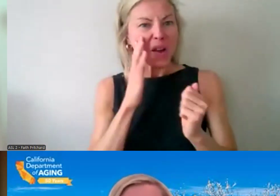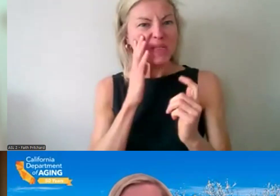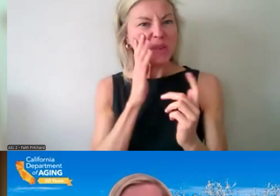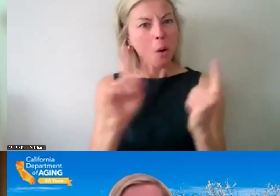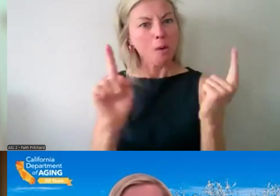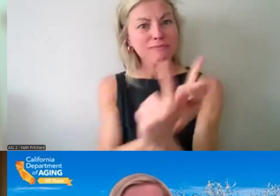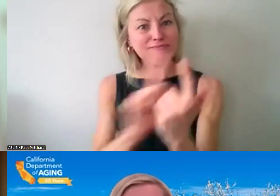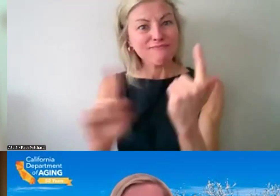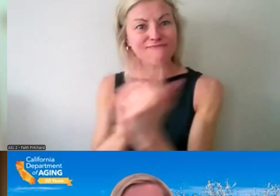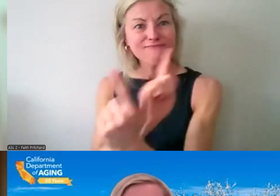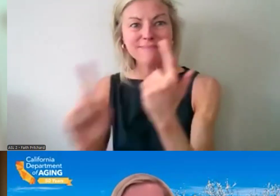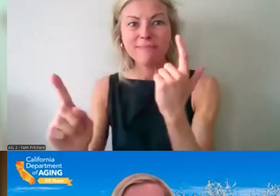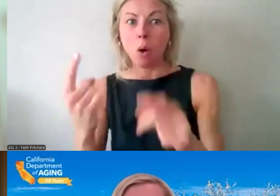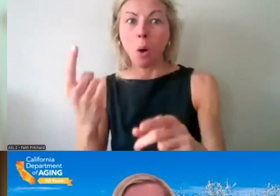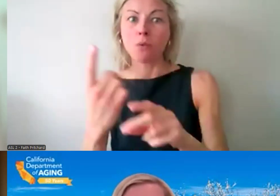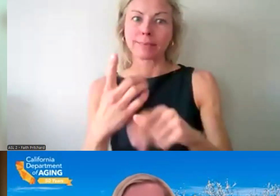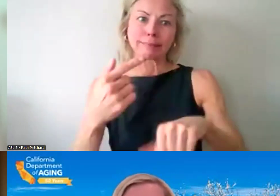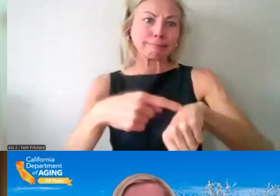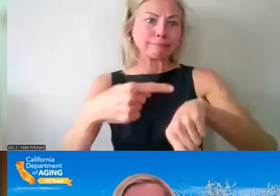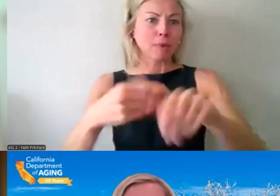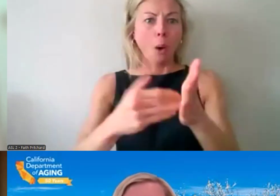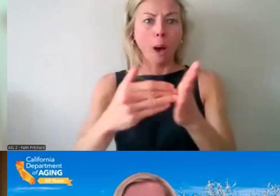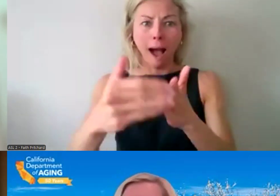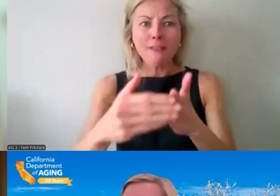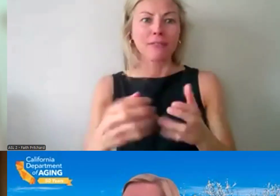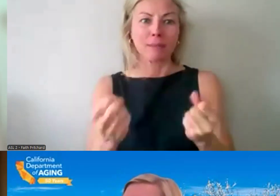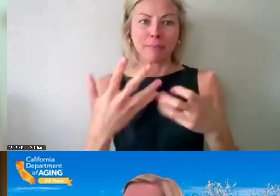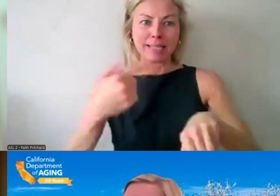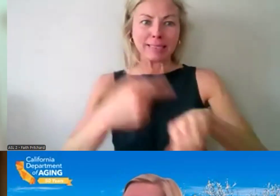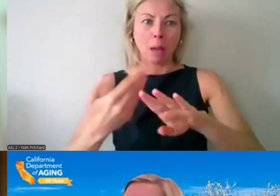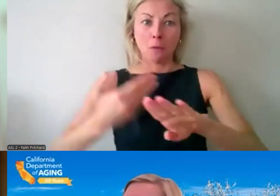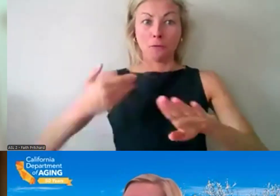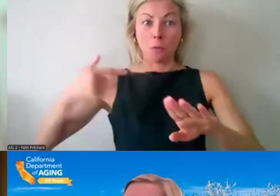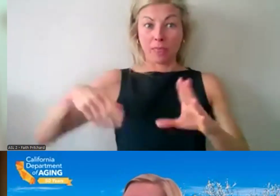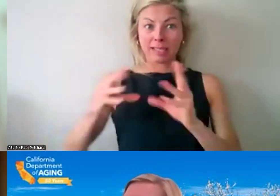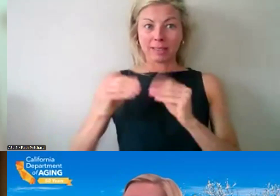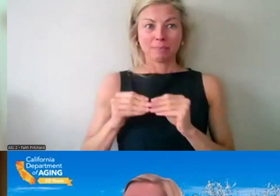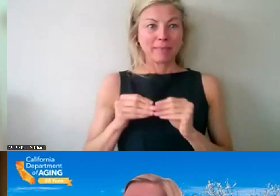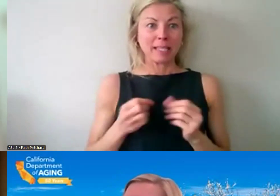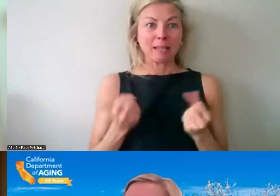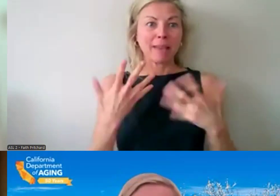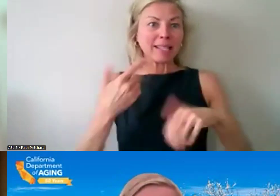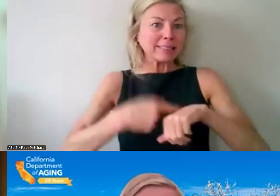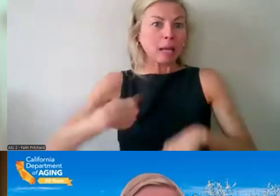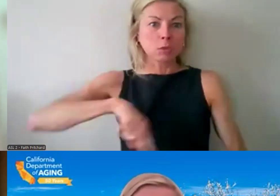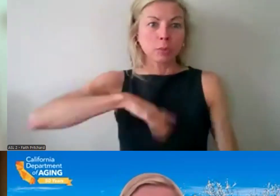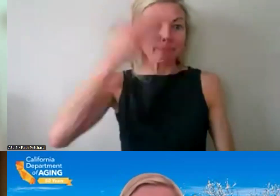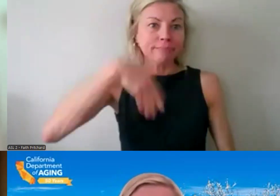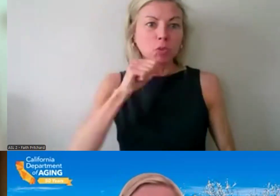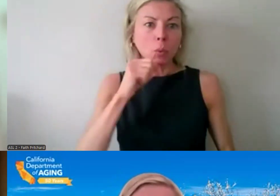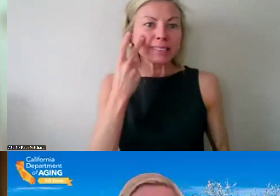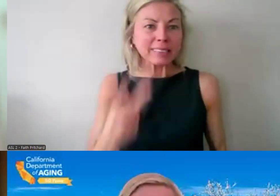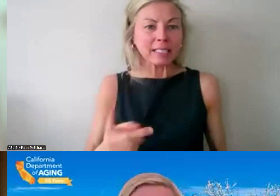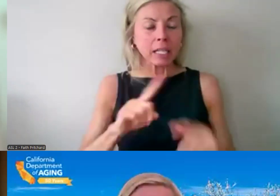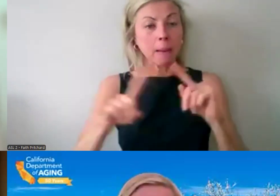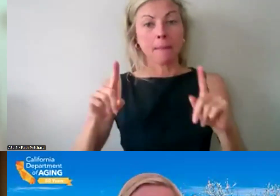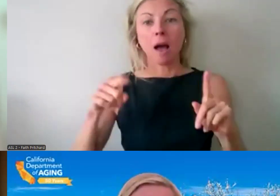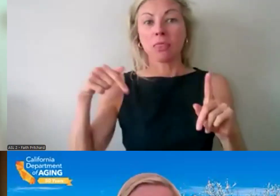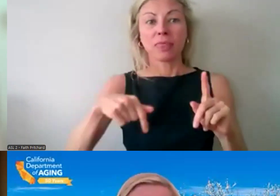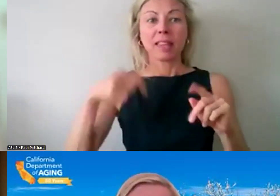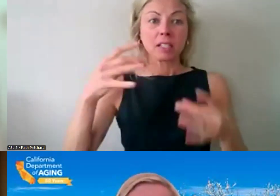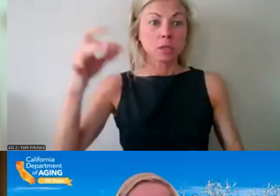these meetings and you give a lot of time that we don't see. And, you know, we from the outset said this is a report that doesn't